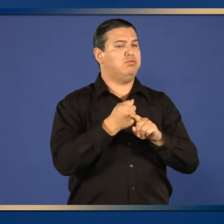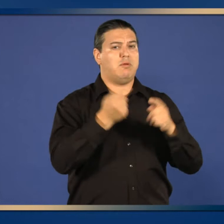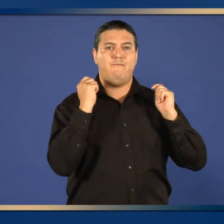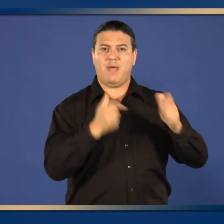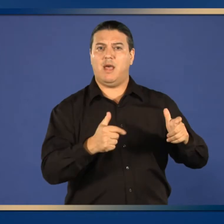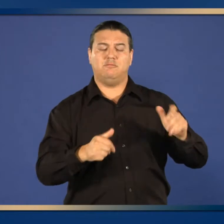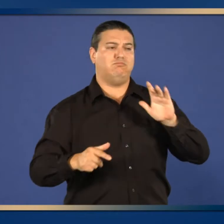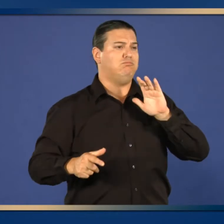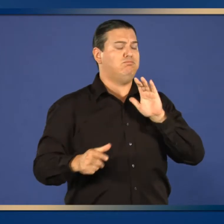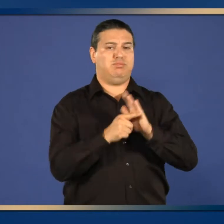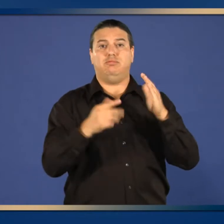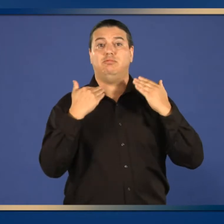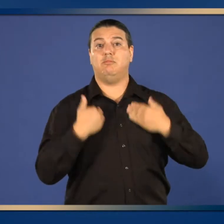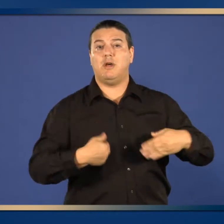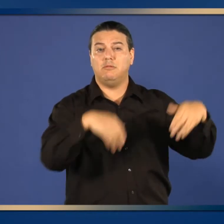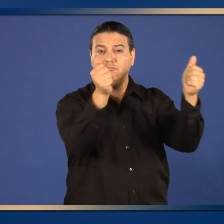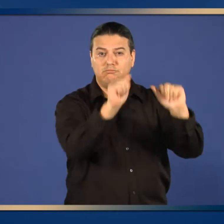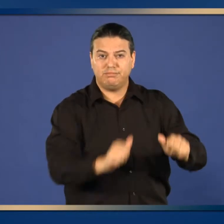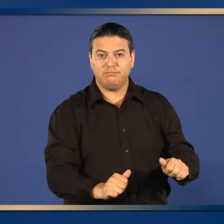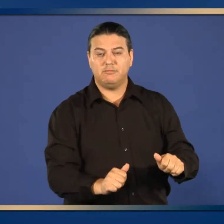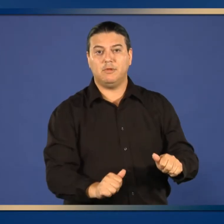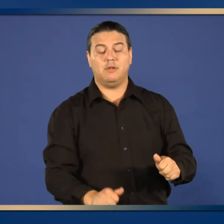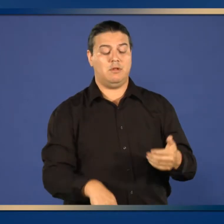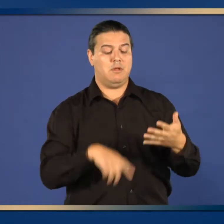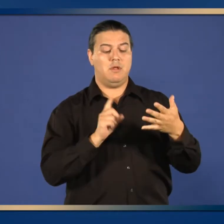rapidly developing pneumonia,